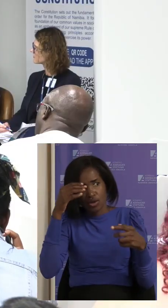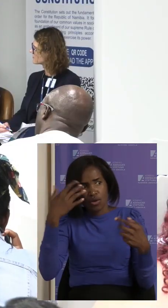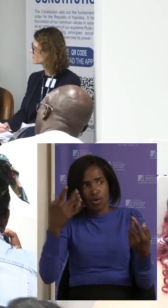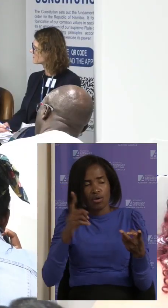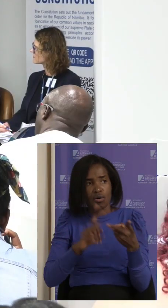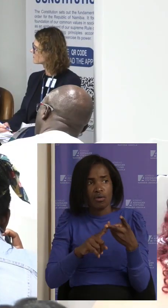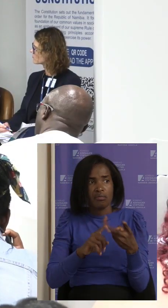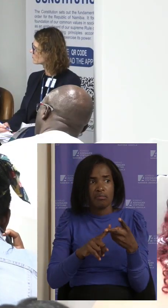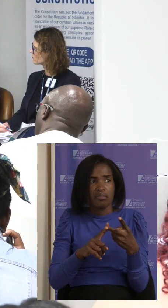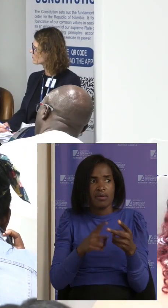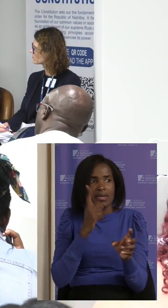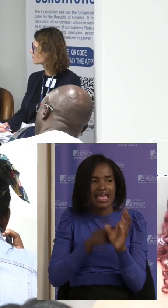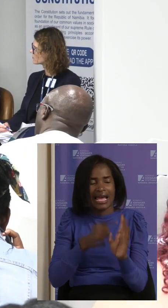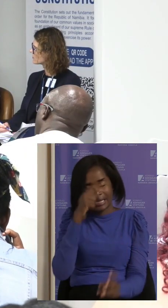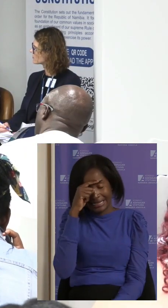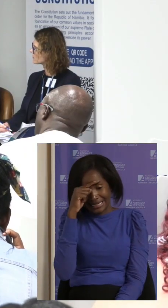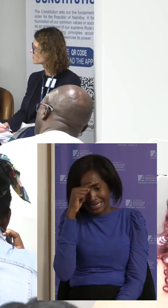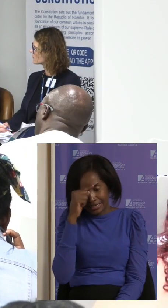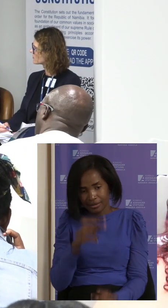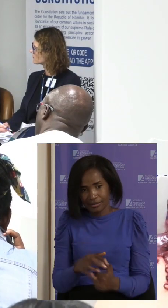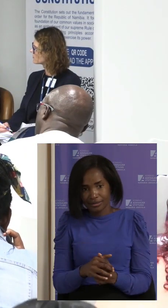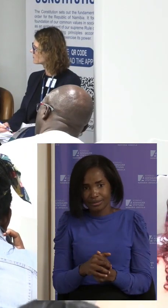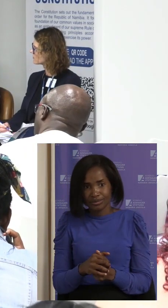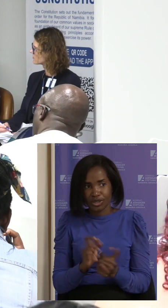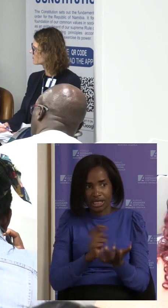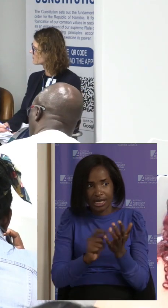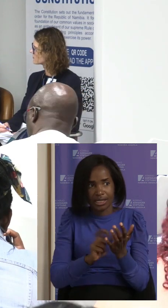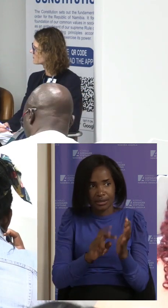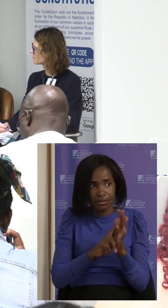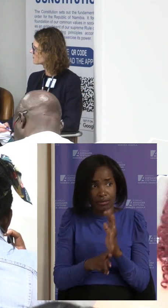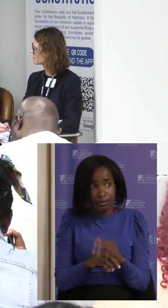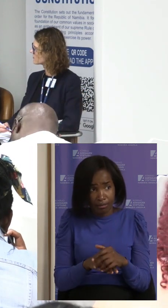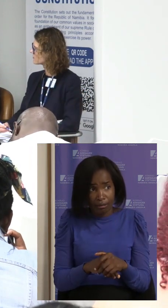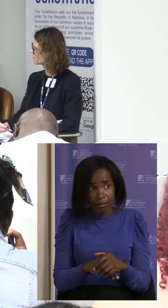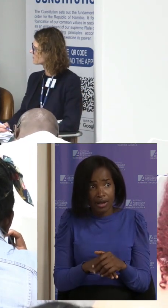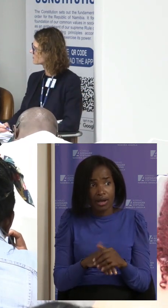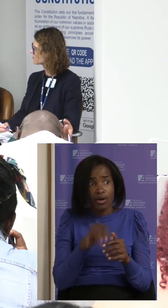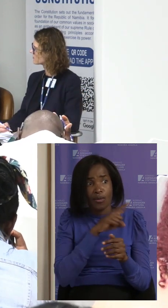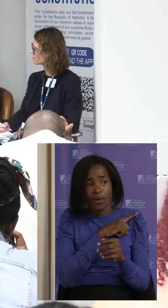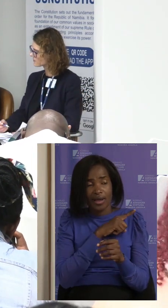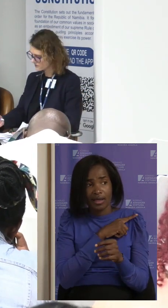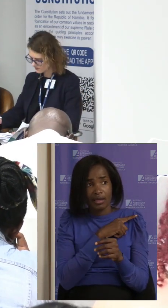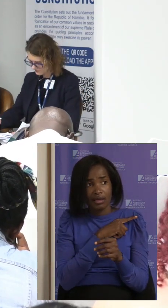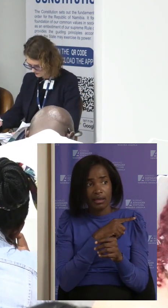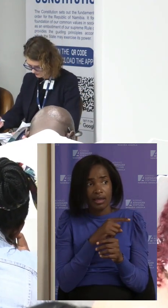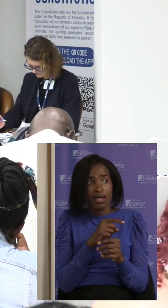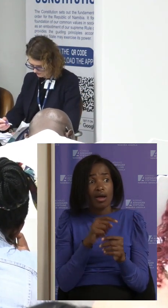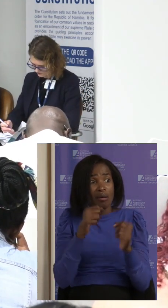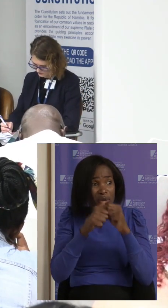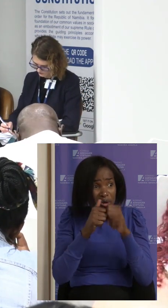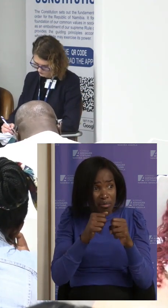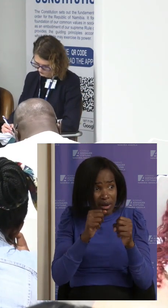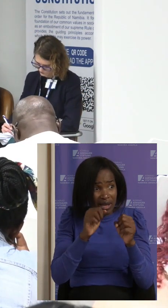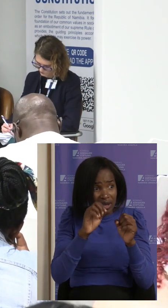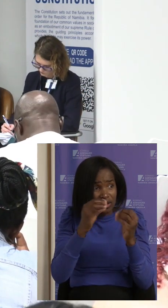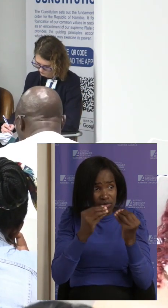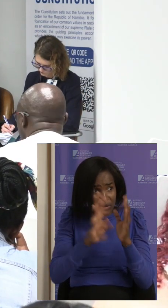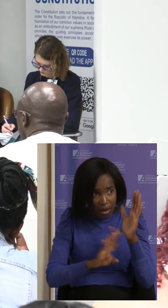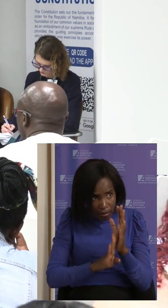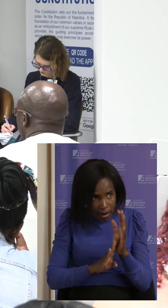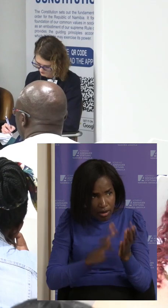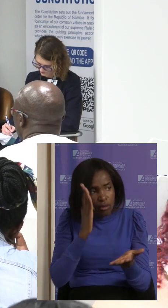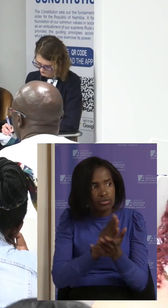straight from a Chibin. The problem that we are faced with in the education sector is a human-made. And I like